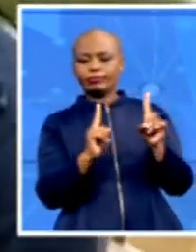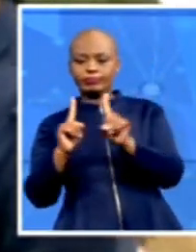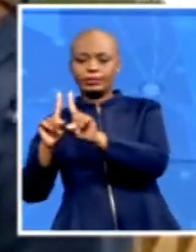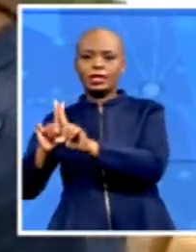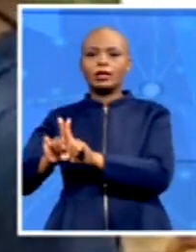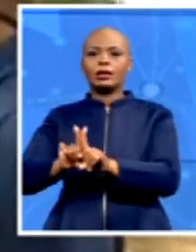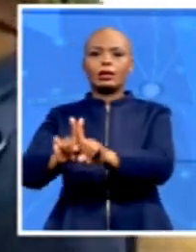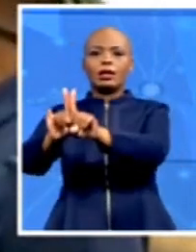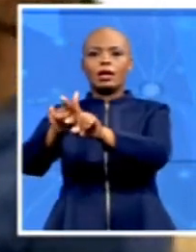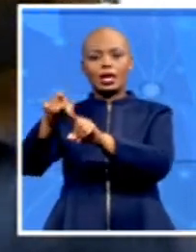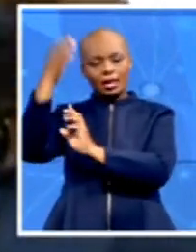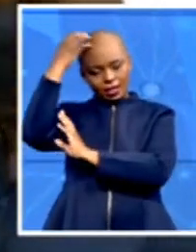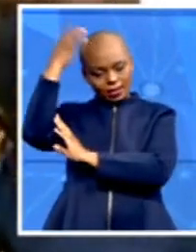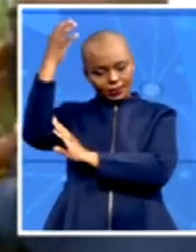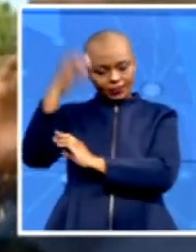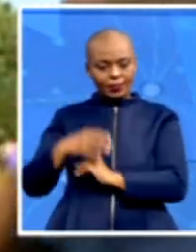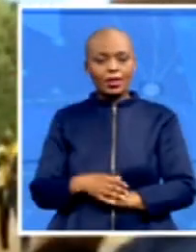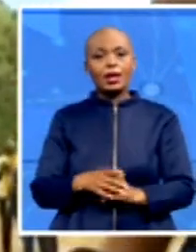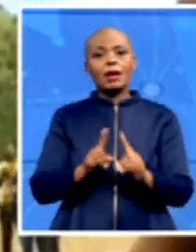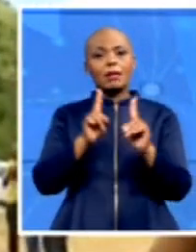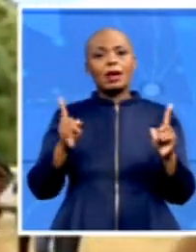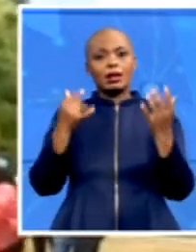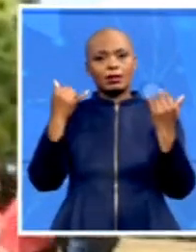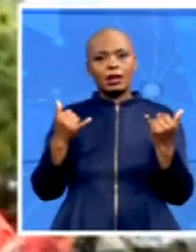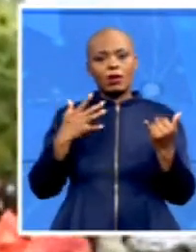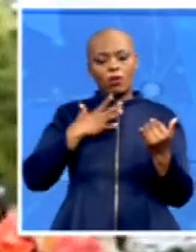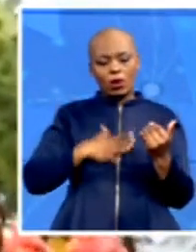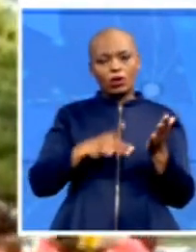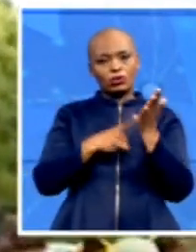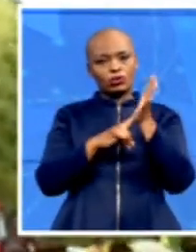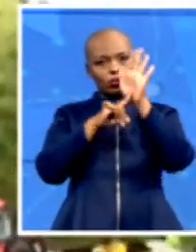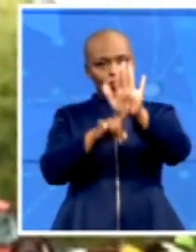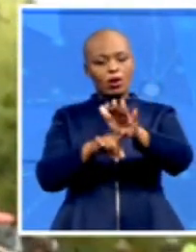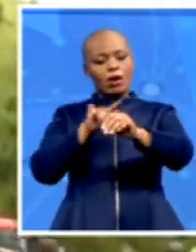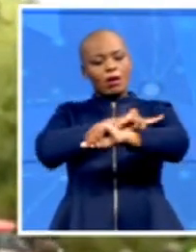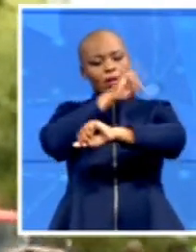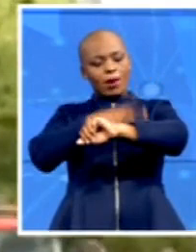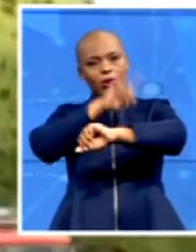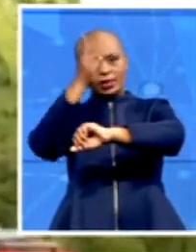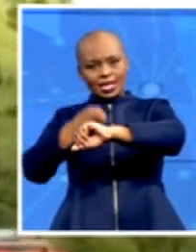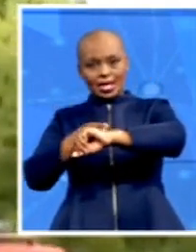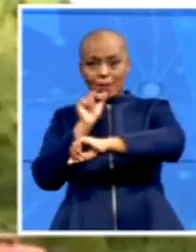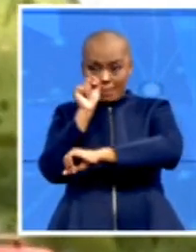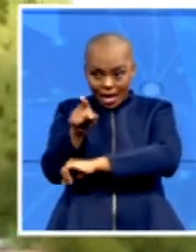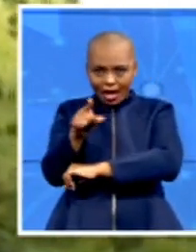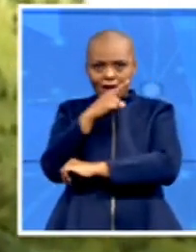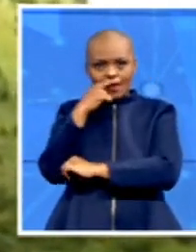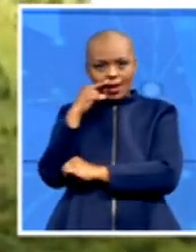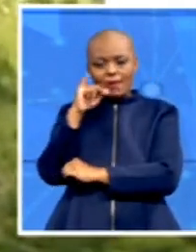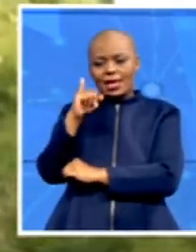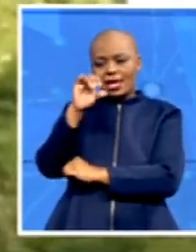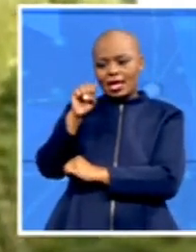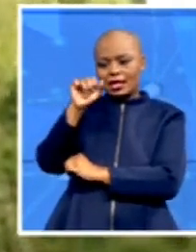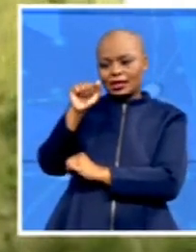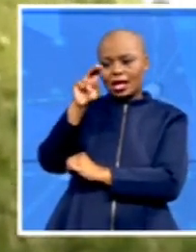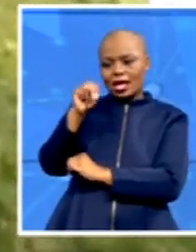to show you the iconic mountain that is called iSandlwana. This is the mountain that my colleague Nquthu